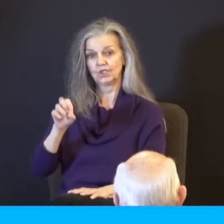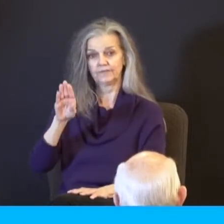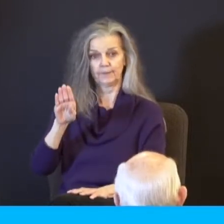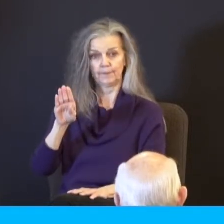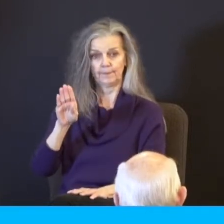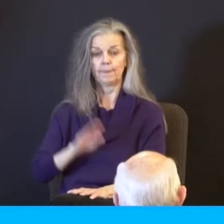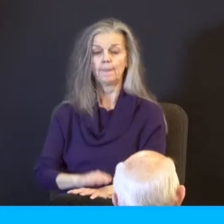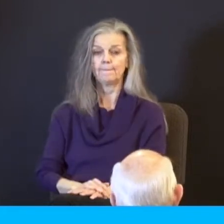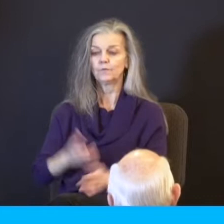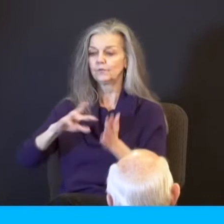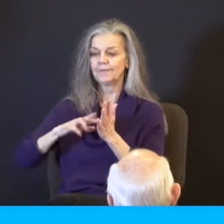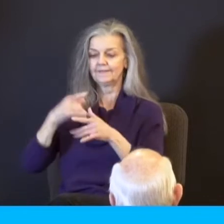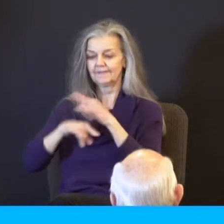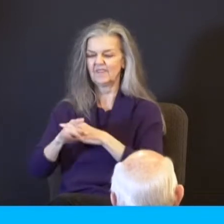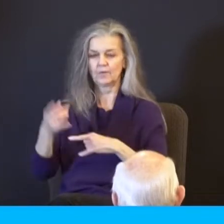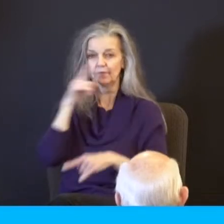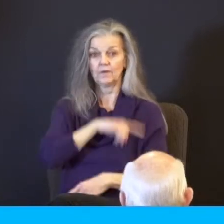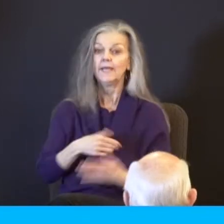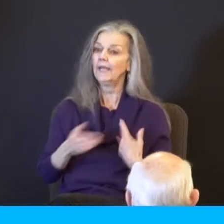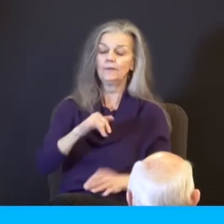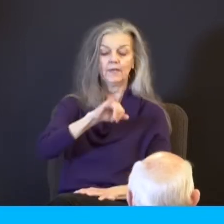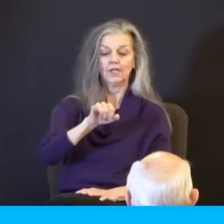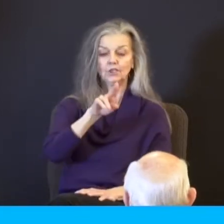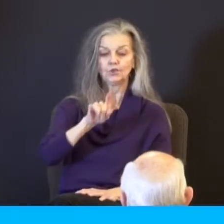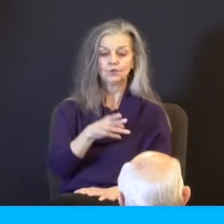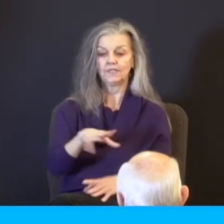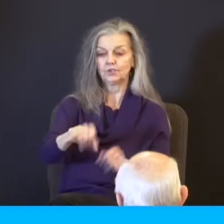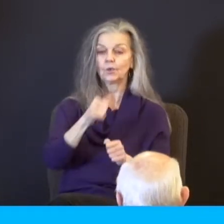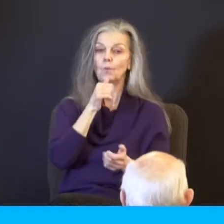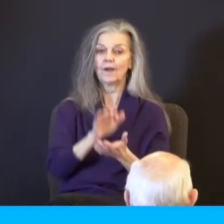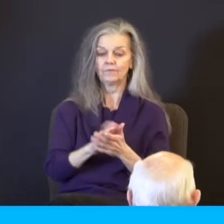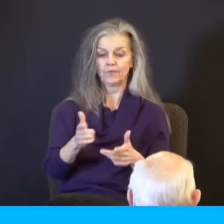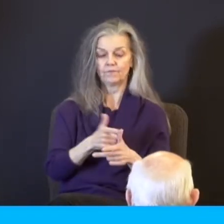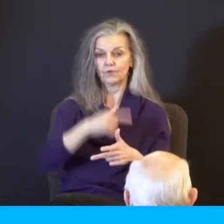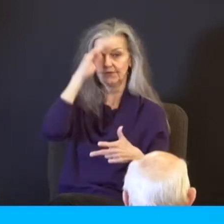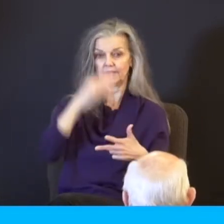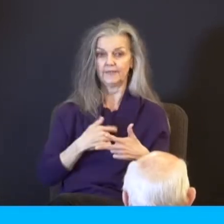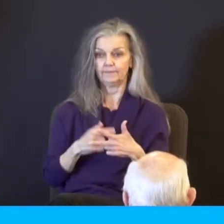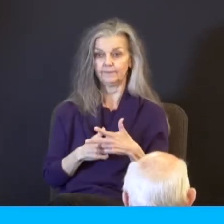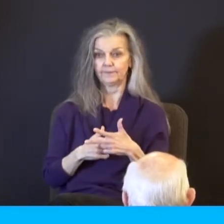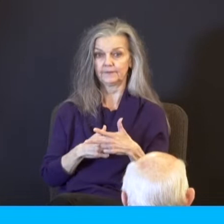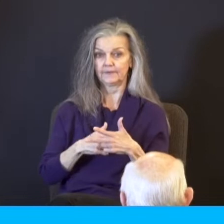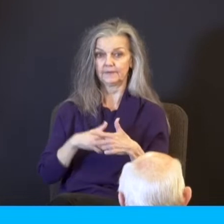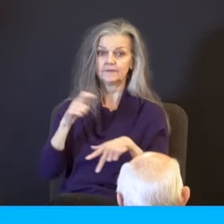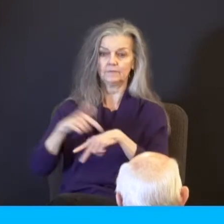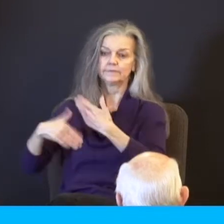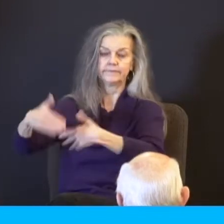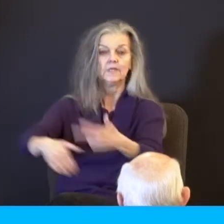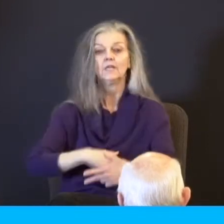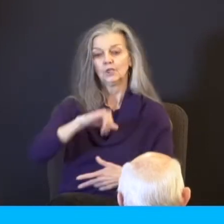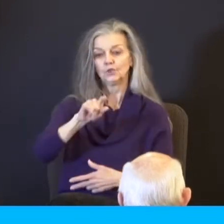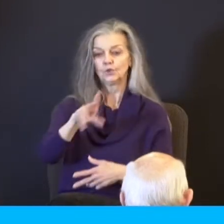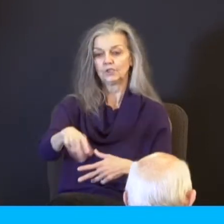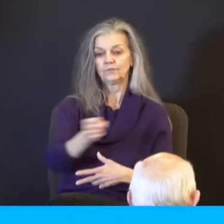Well, what happened? Judah took a wife for his firstborn. How many realize time has passed? Just want to make sure. Judah took a